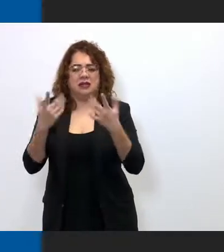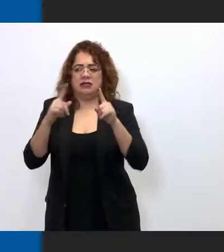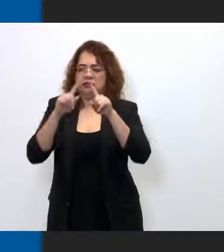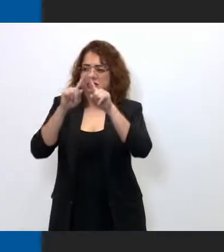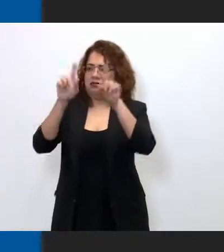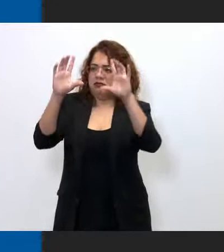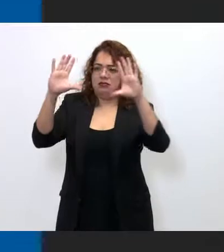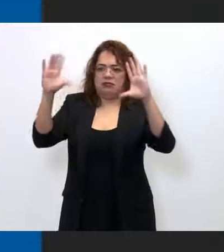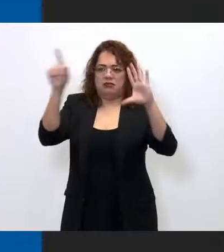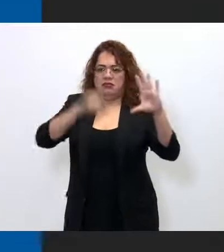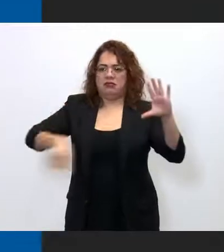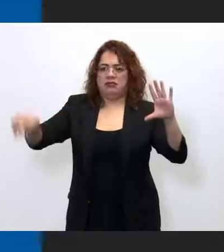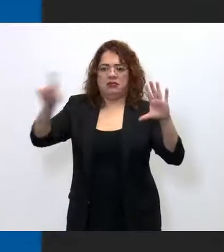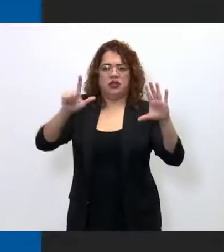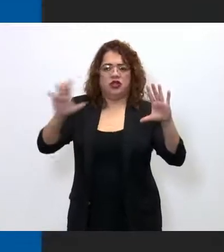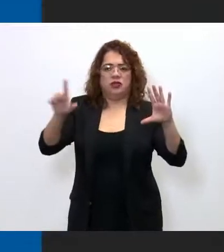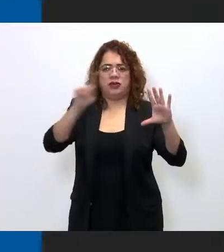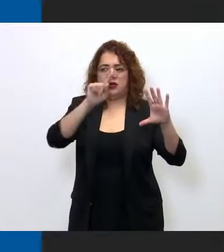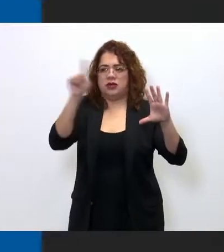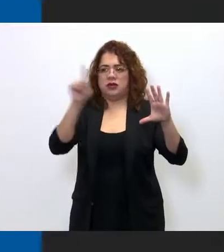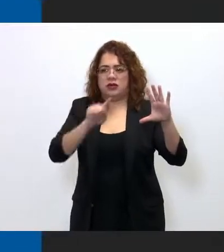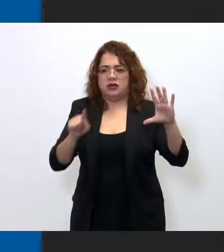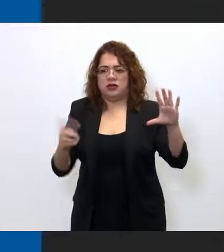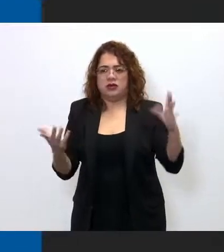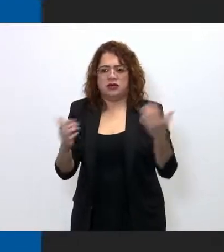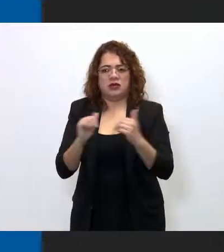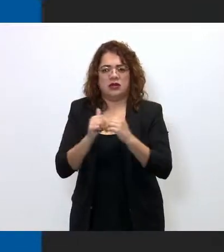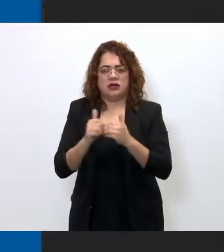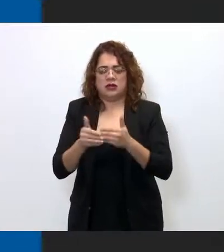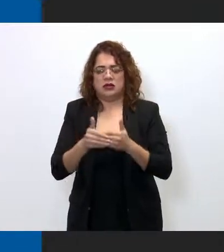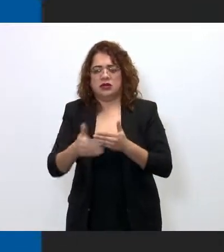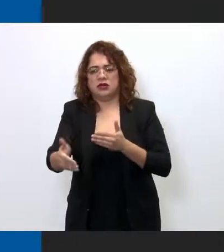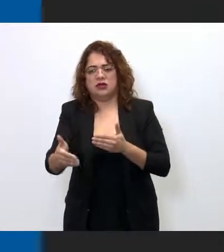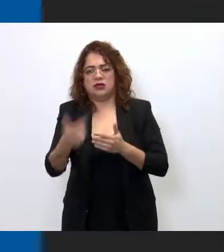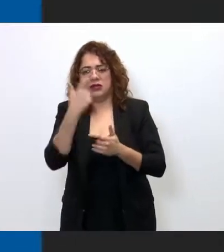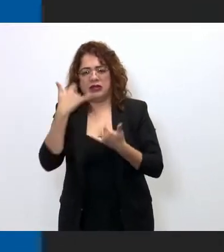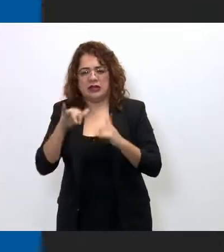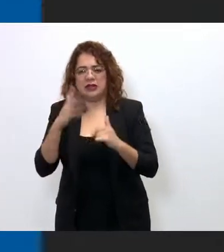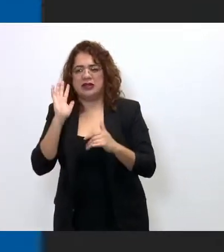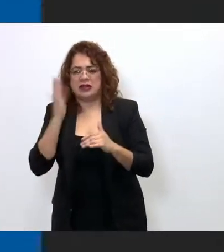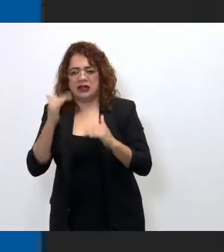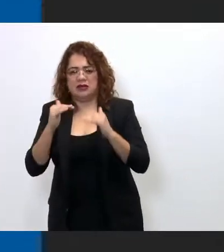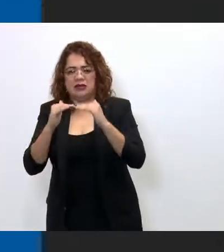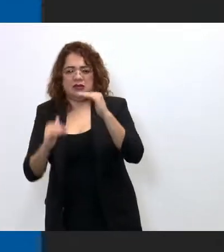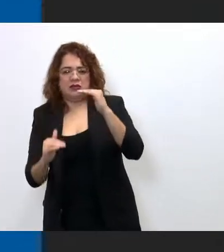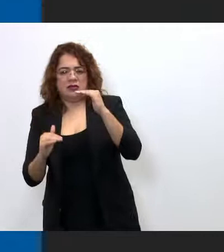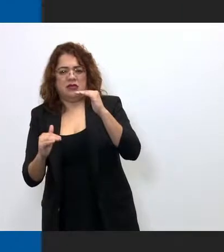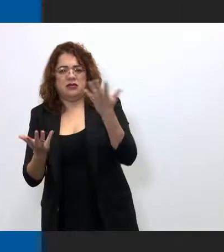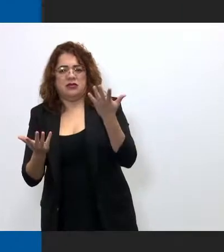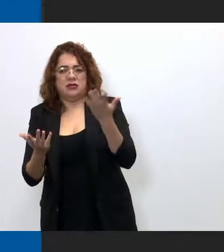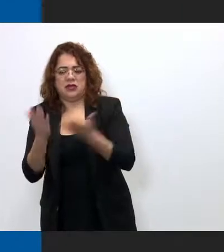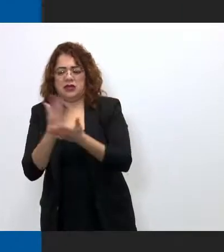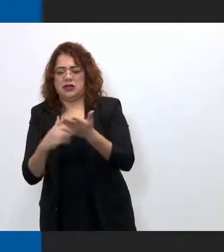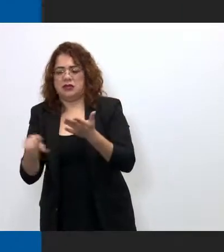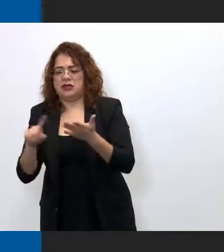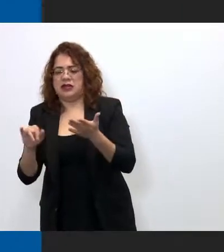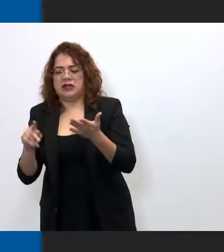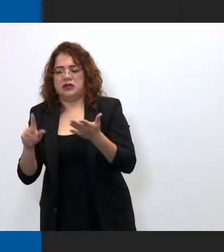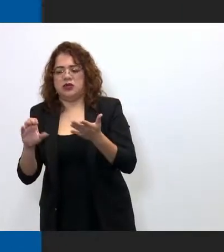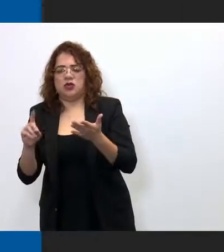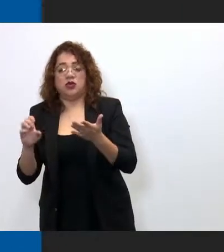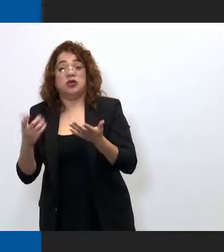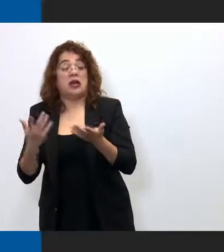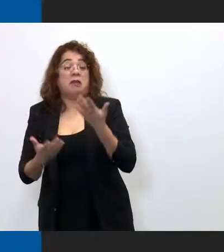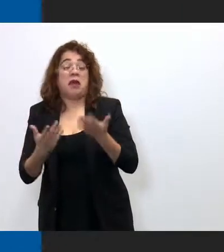any way the city's going to be moving differently moving forward? And is there some concern that Long Beach may just reach a certain